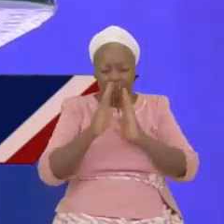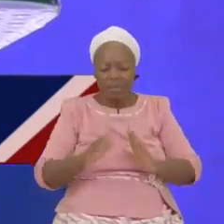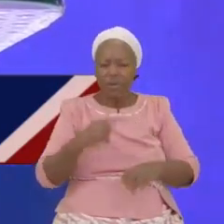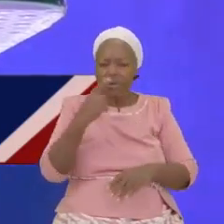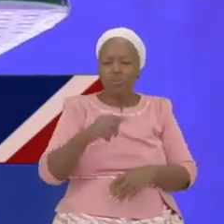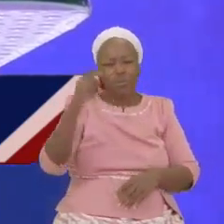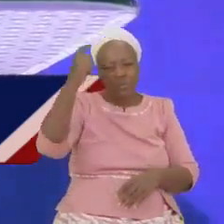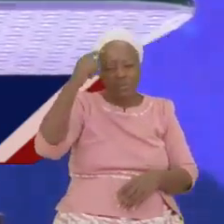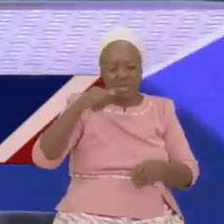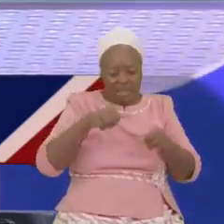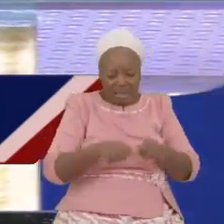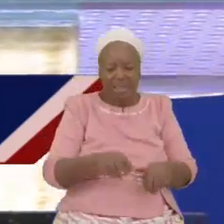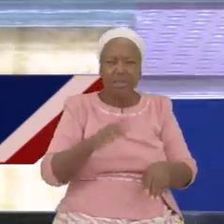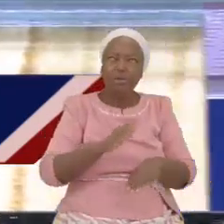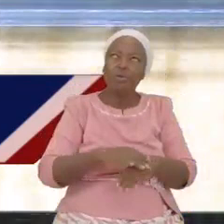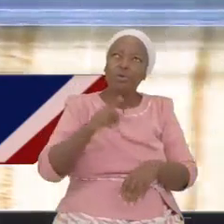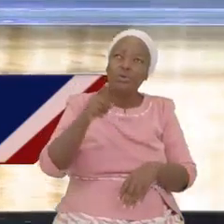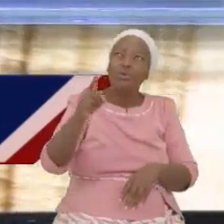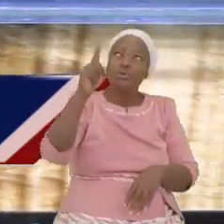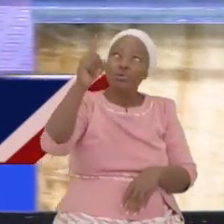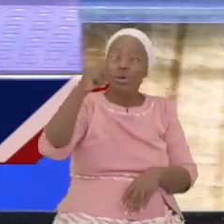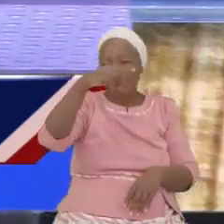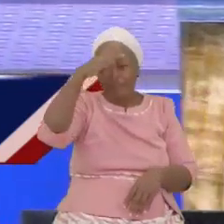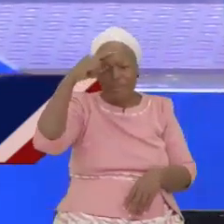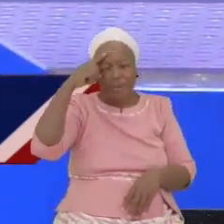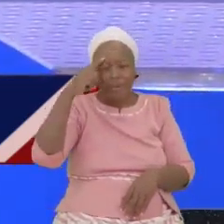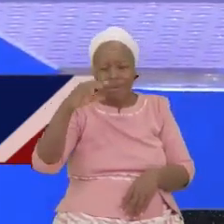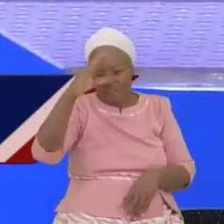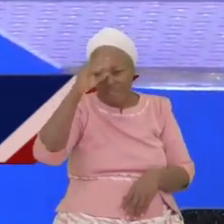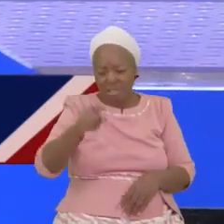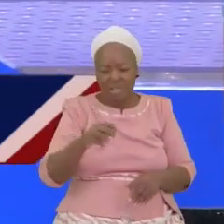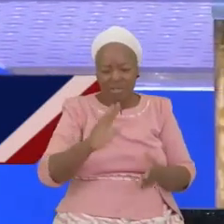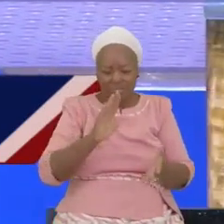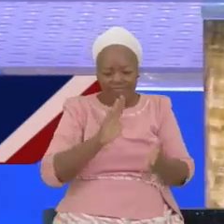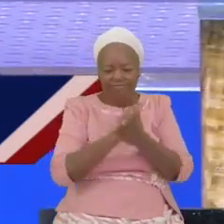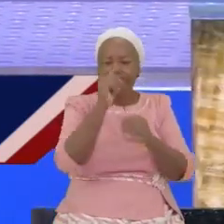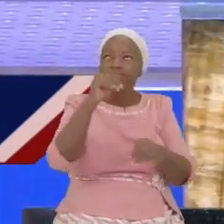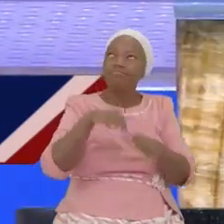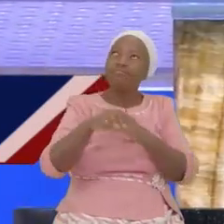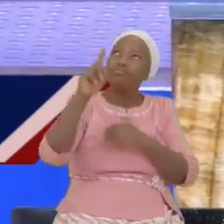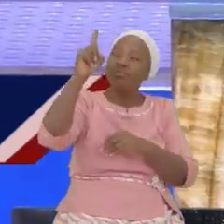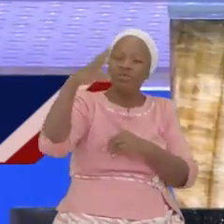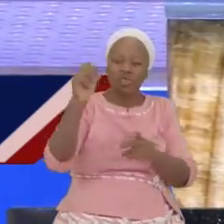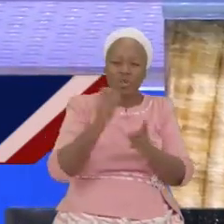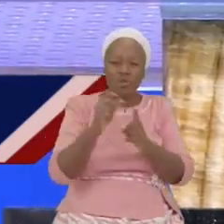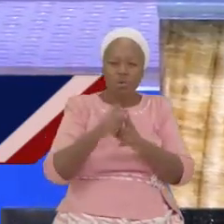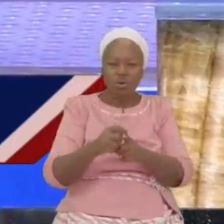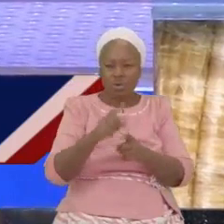thee because he trusteth in thee. The word trust